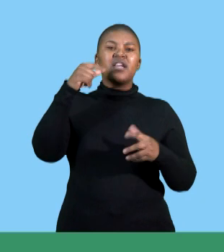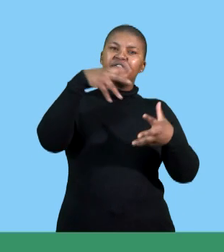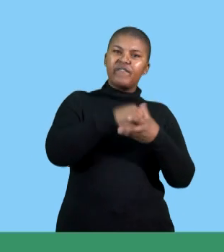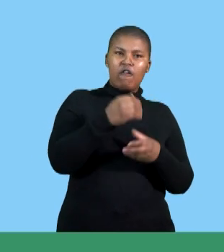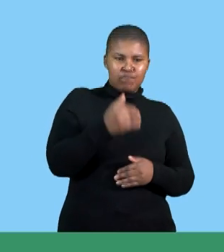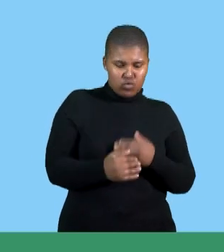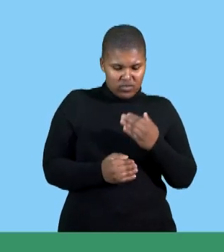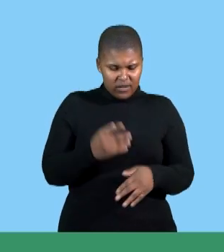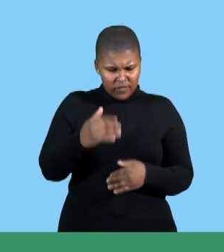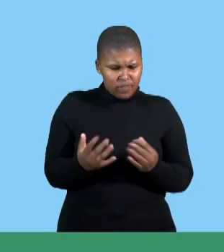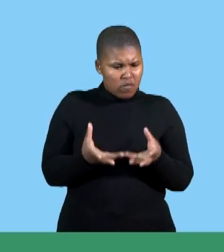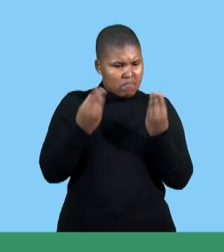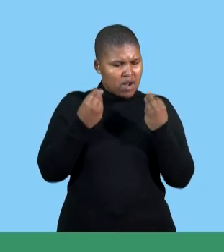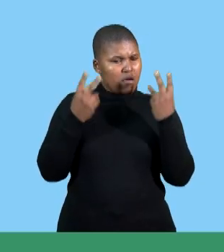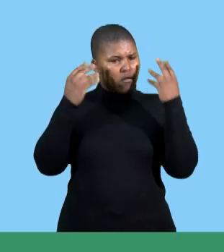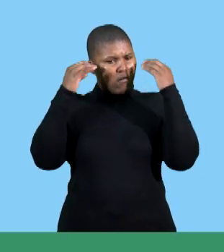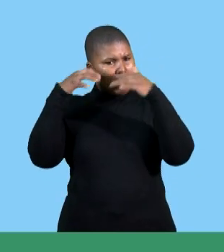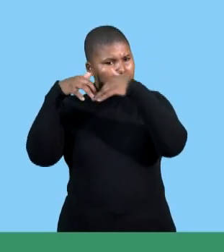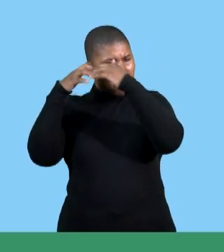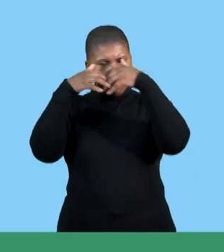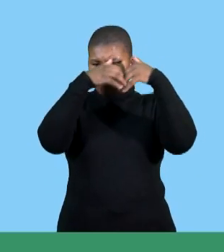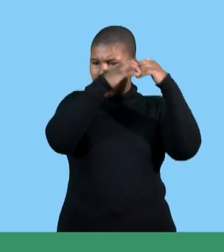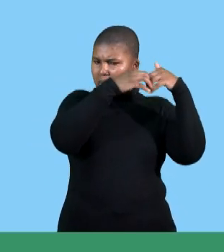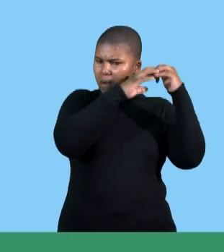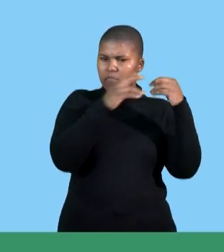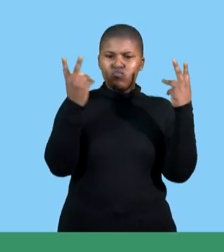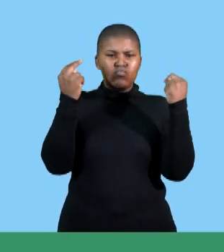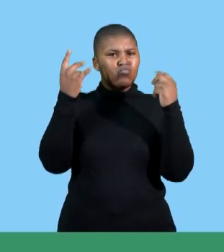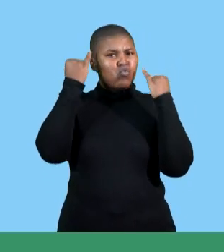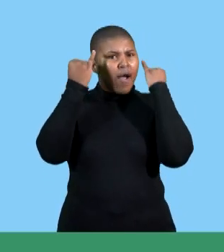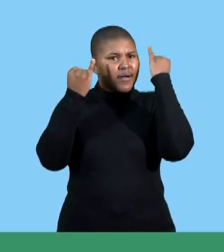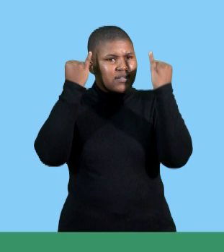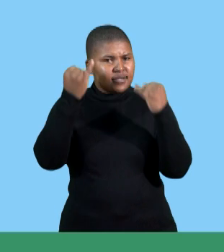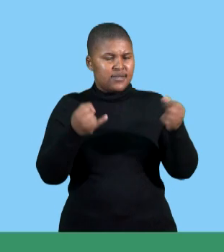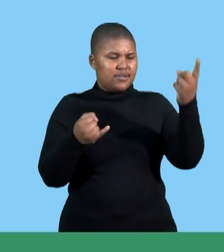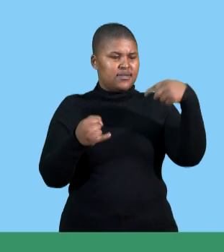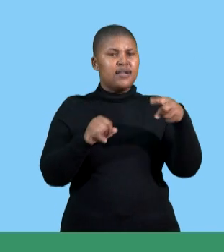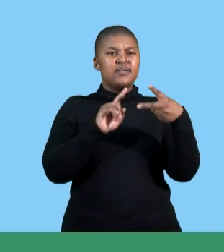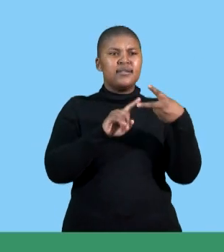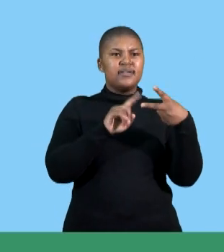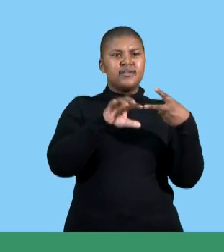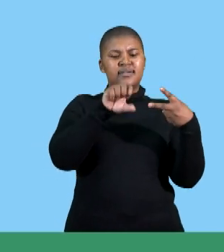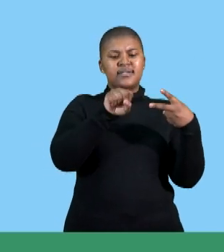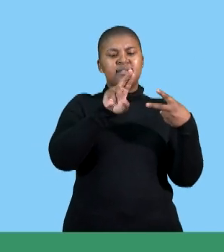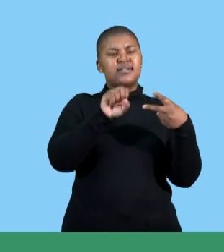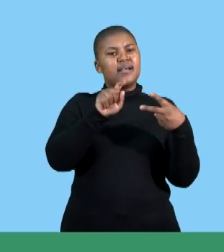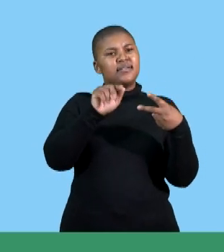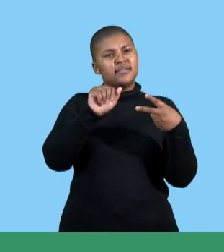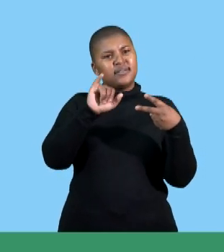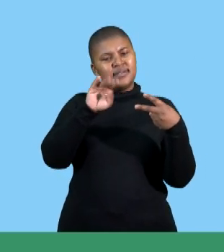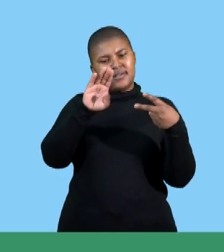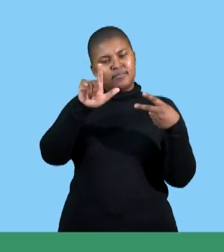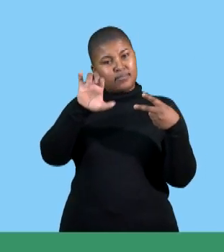involves the process of generating innovative and imaginative ideas. We also looked at sustainable